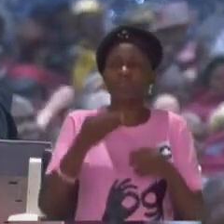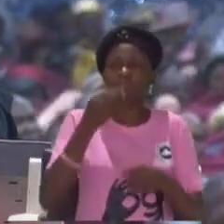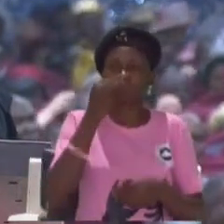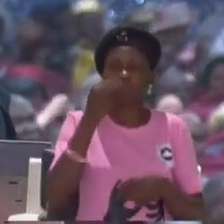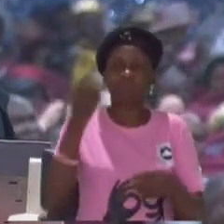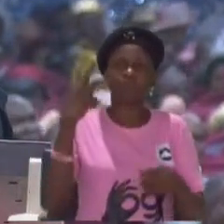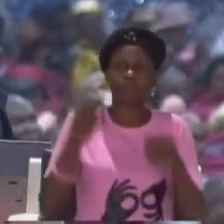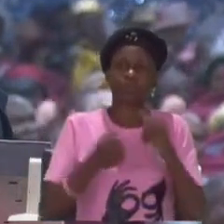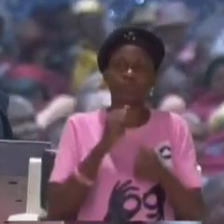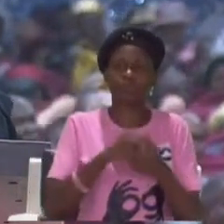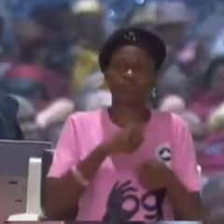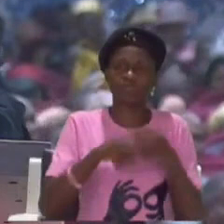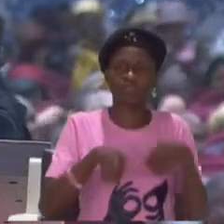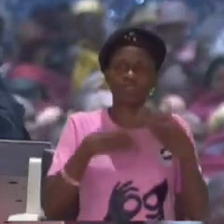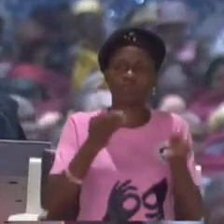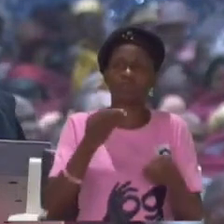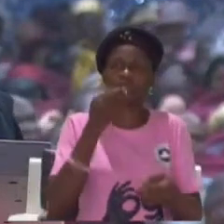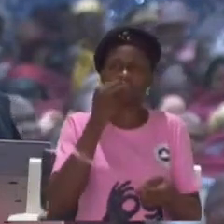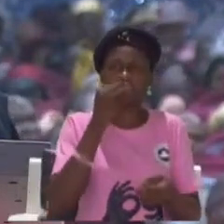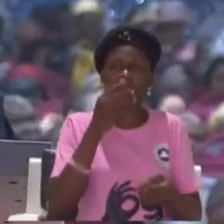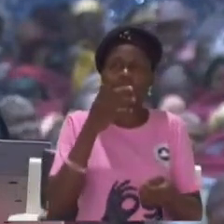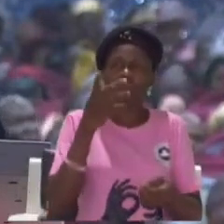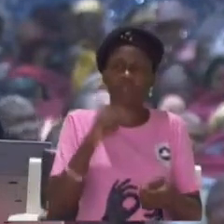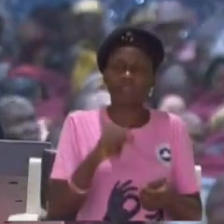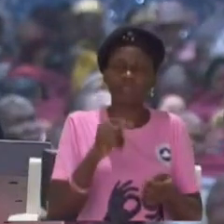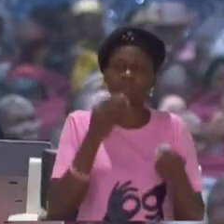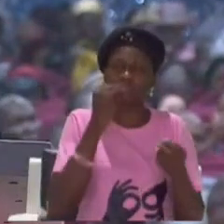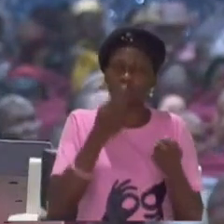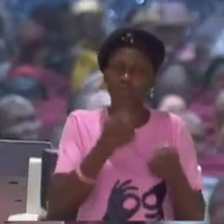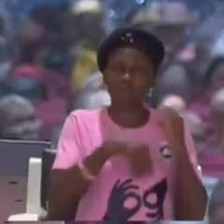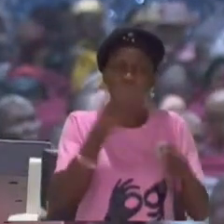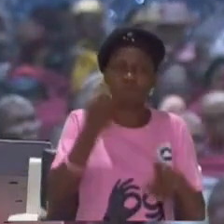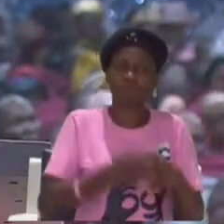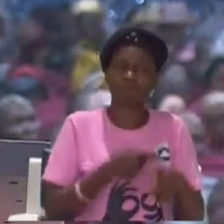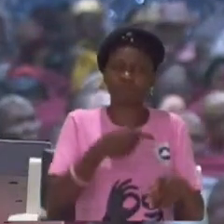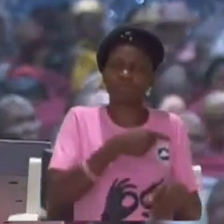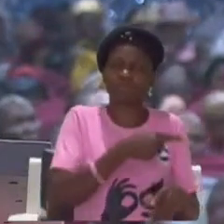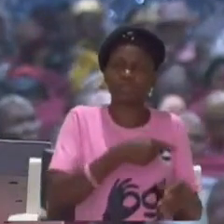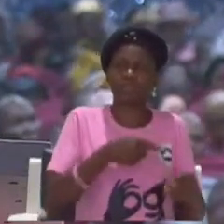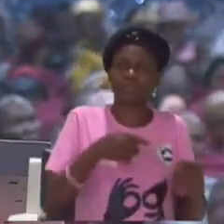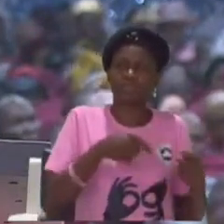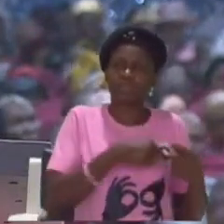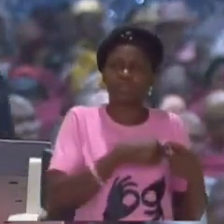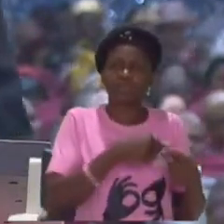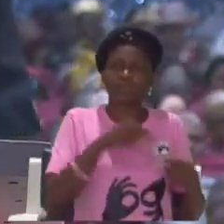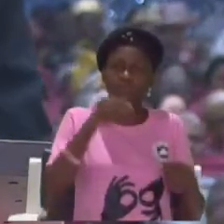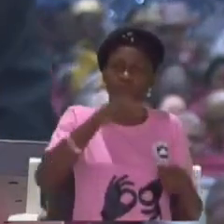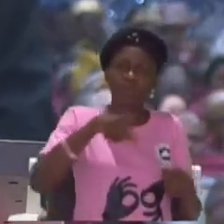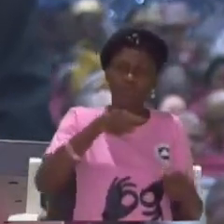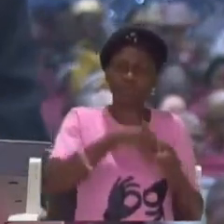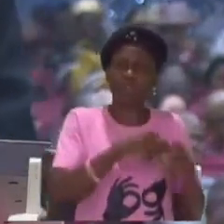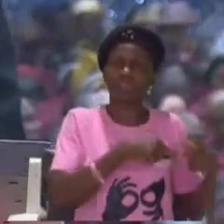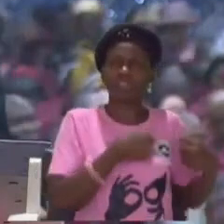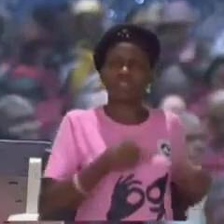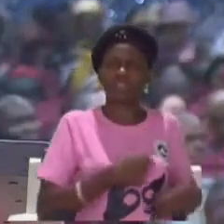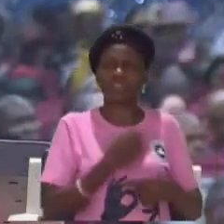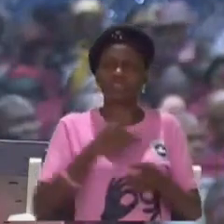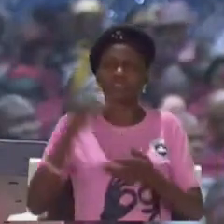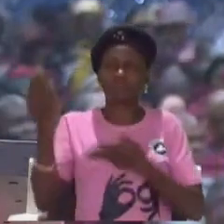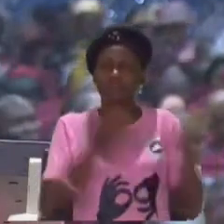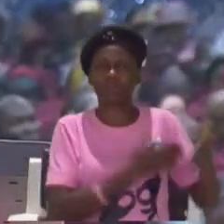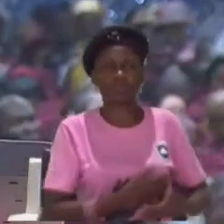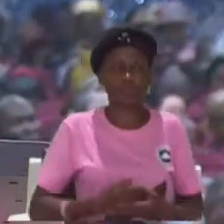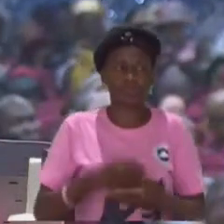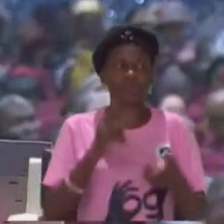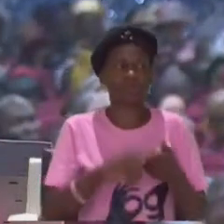fed, the food was coming out from the nose. They brought the baby to the Redemption City of God. They